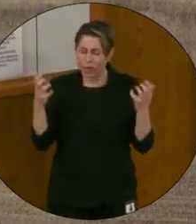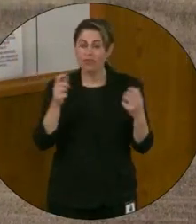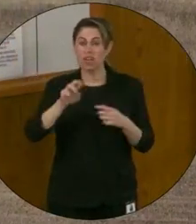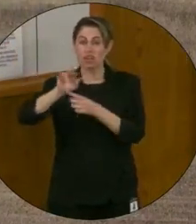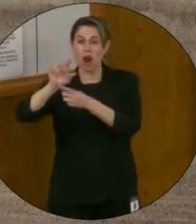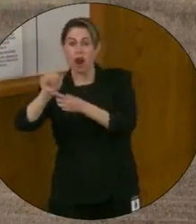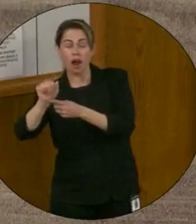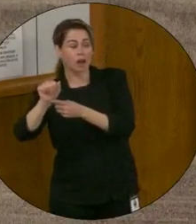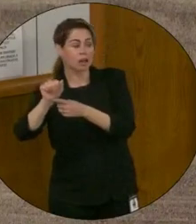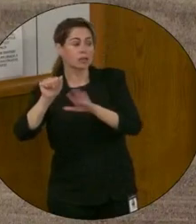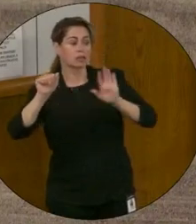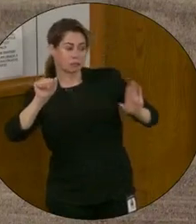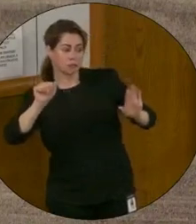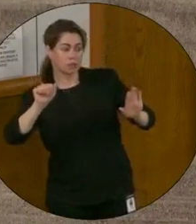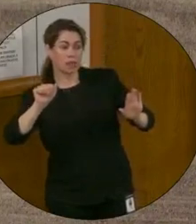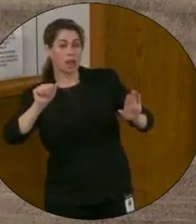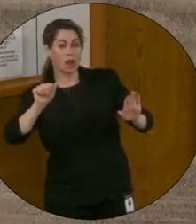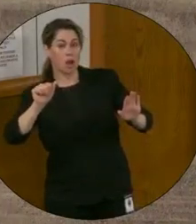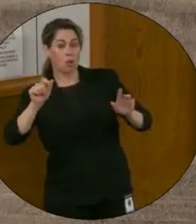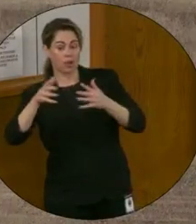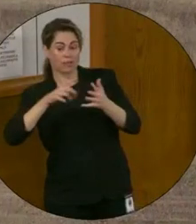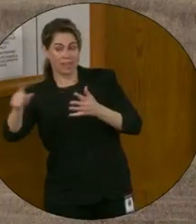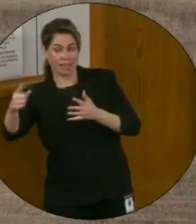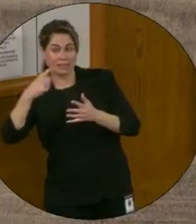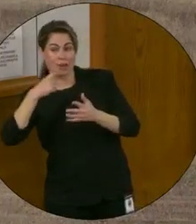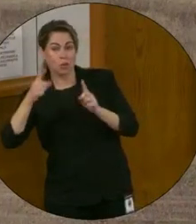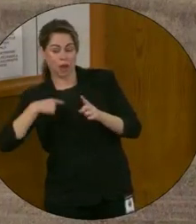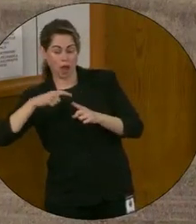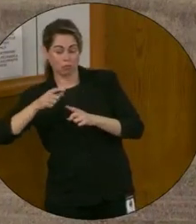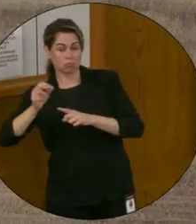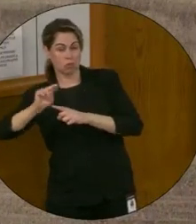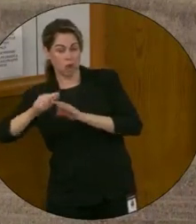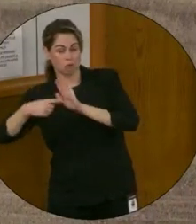will spare you what they said when I turned on that video.